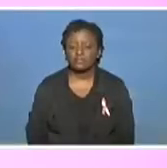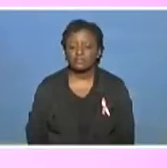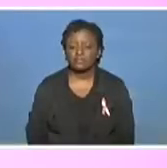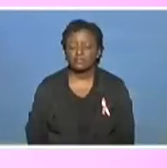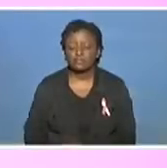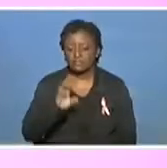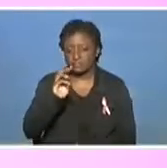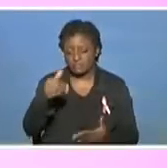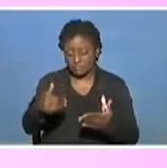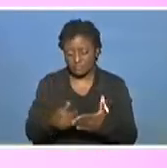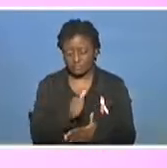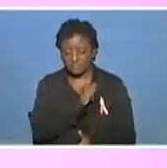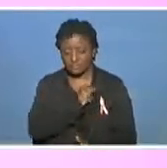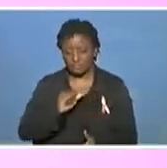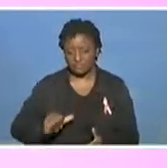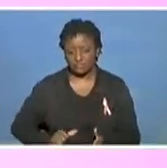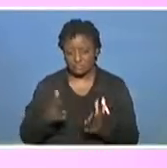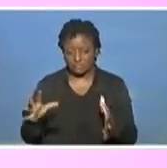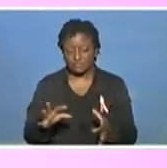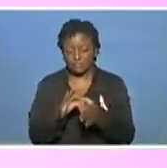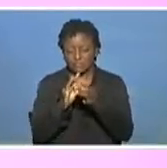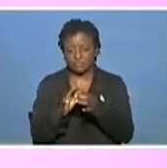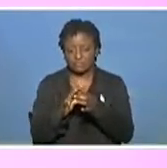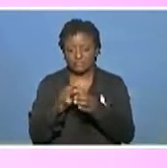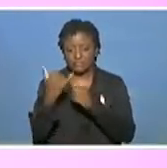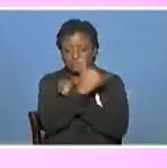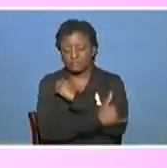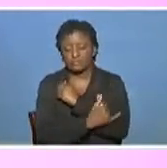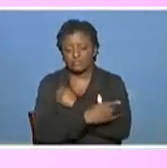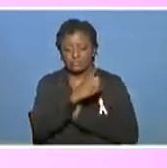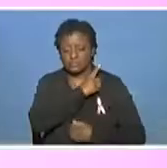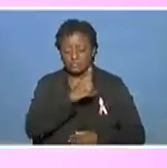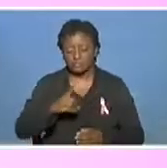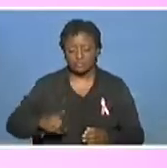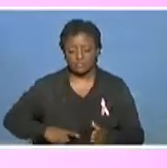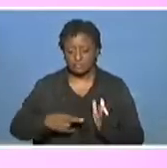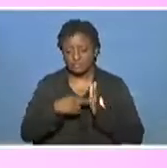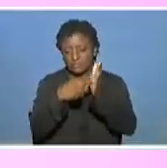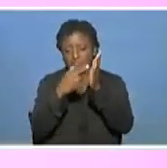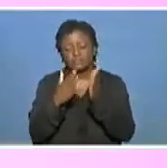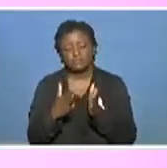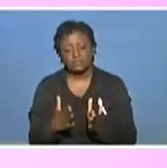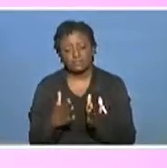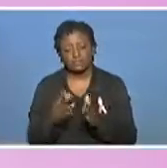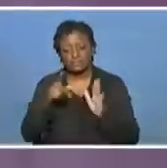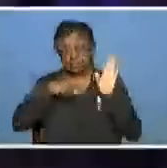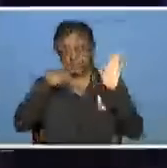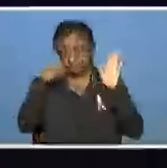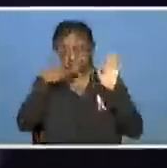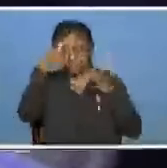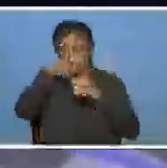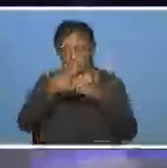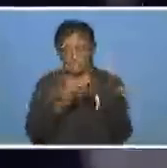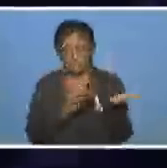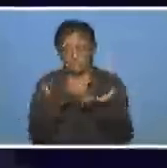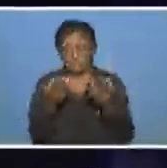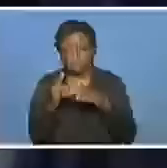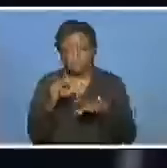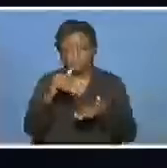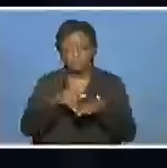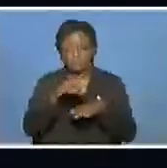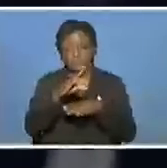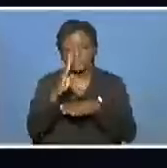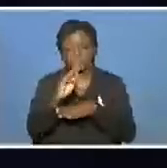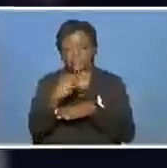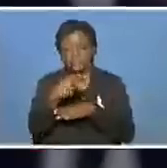Six new ambassadors joined the ranks of the country's diplomatic representatives. The swearing-in ceremony taking place at the